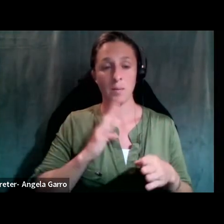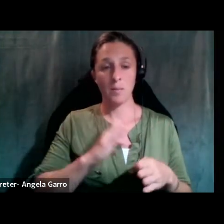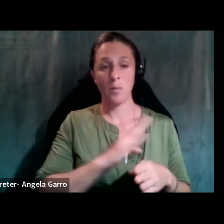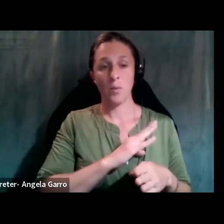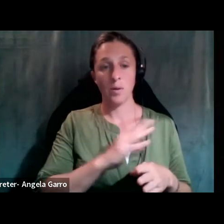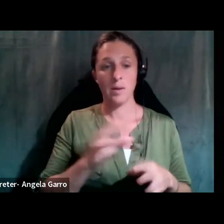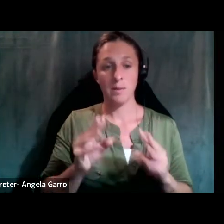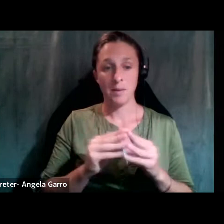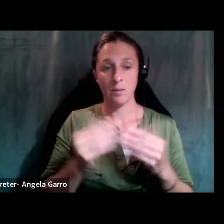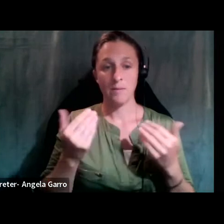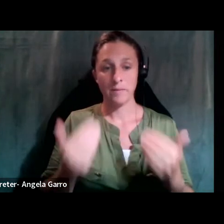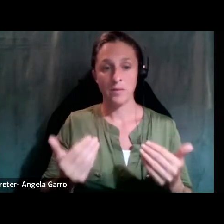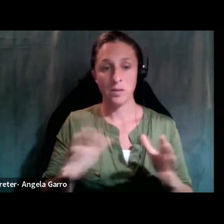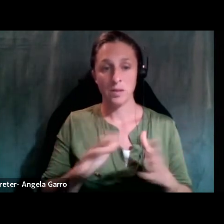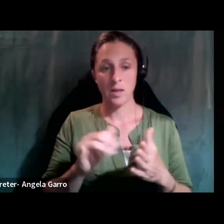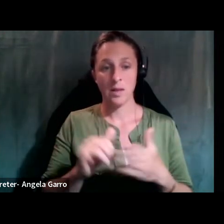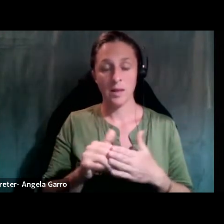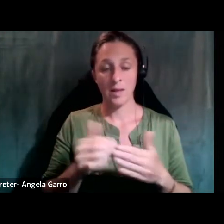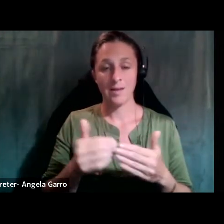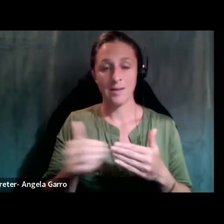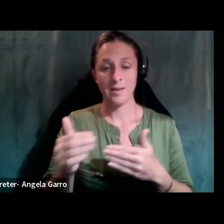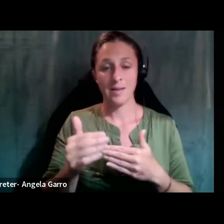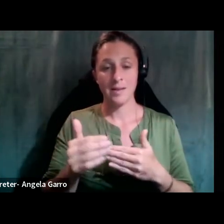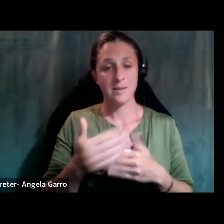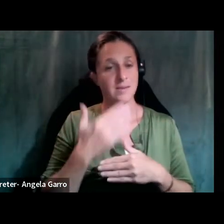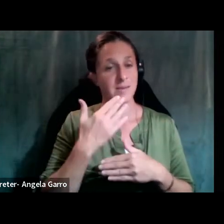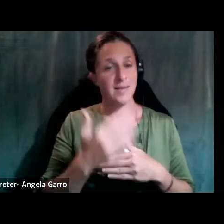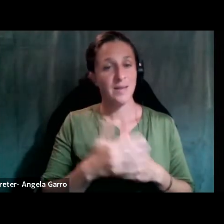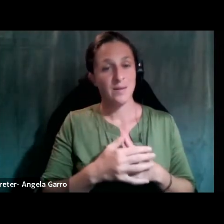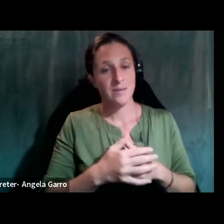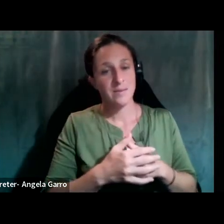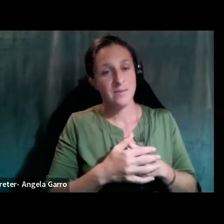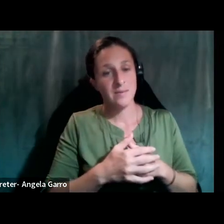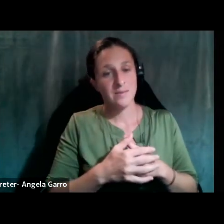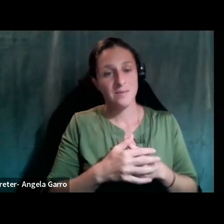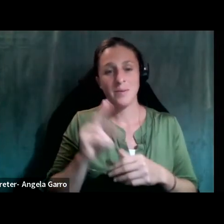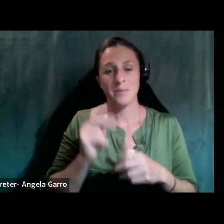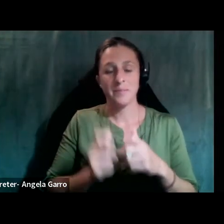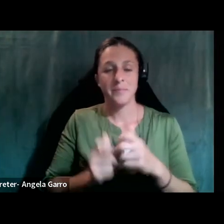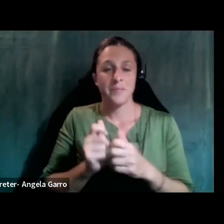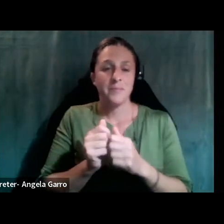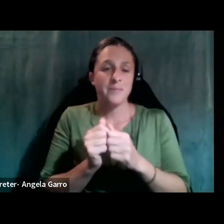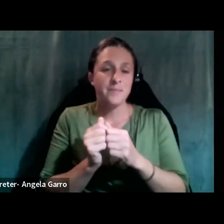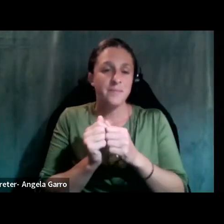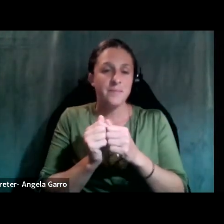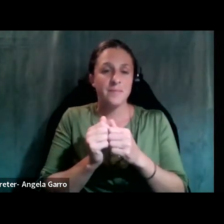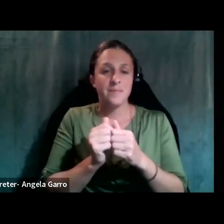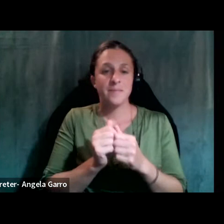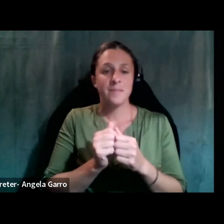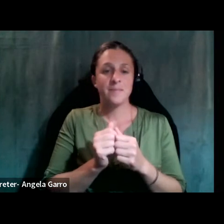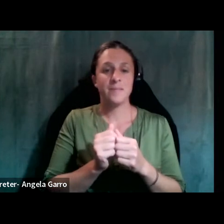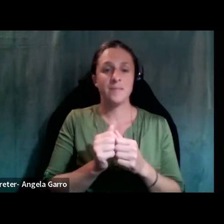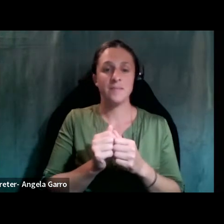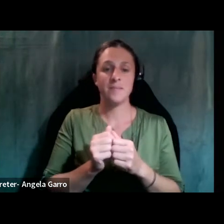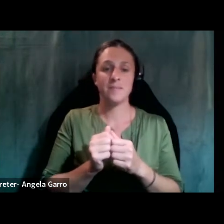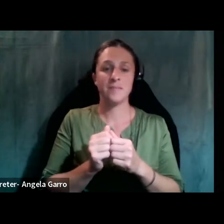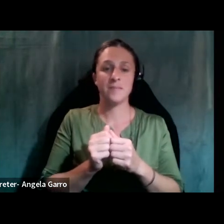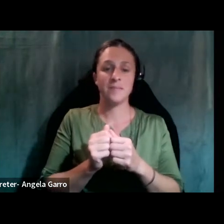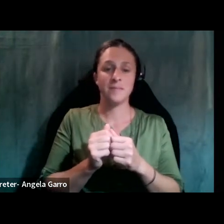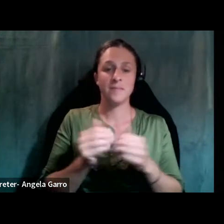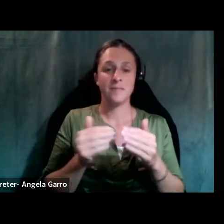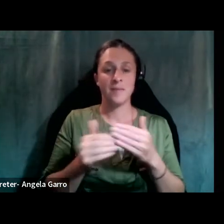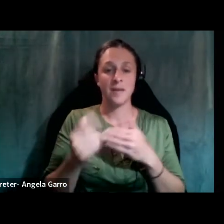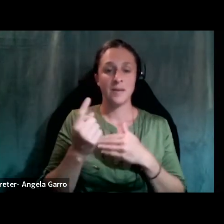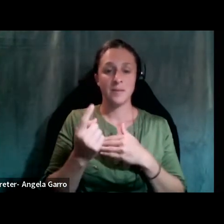that. Next. Thank you. No problem. Next one is Latin.